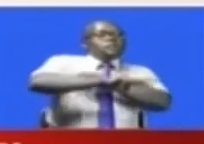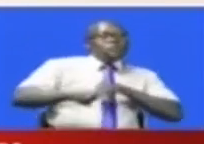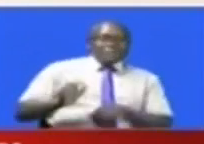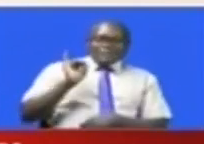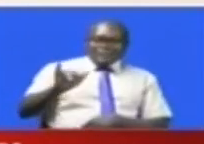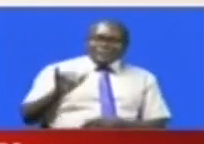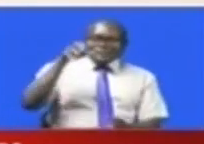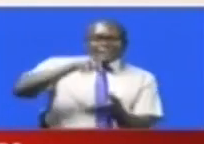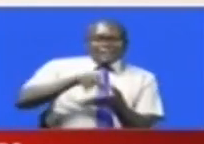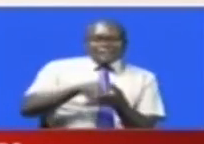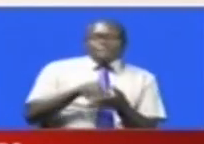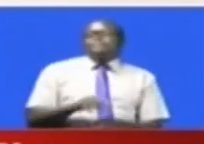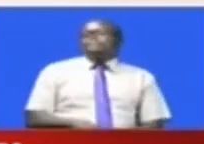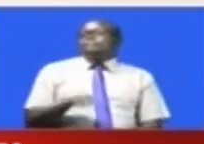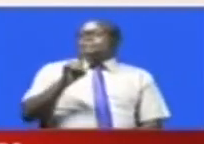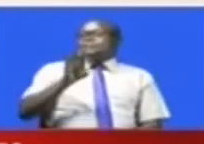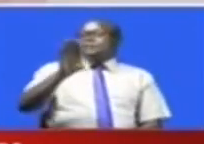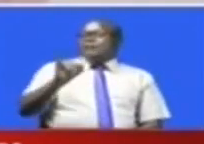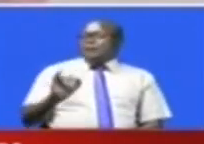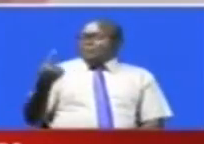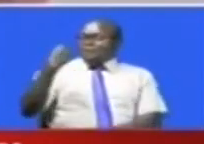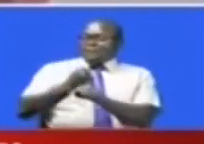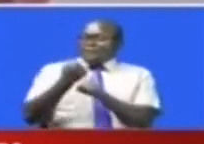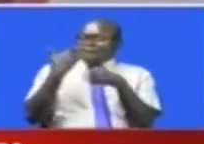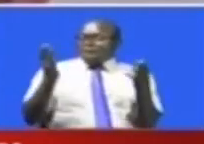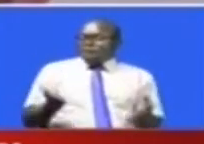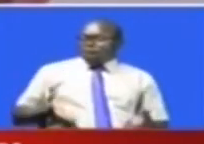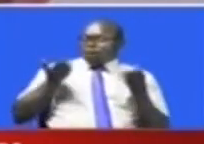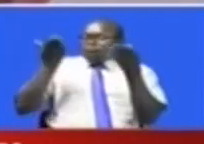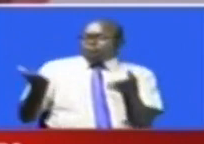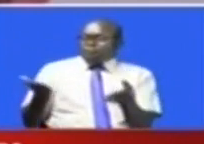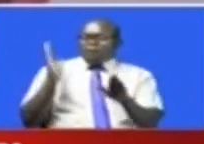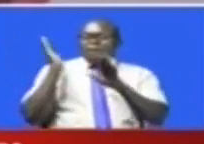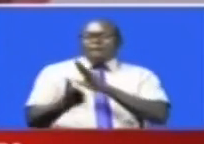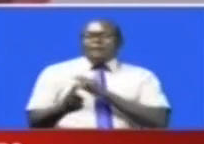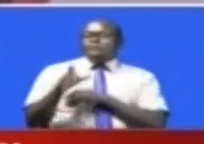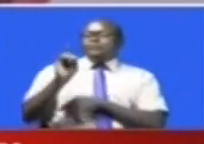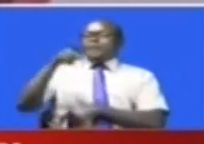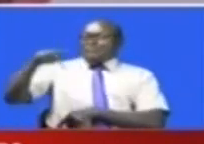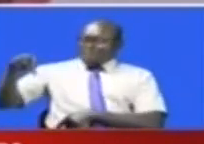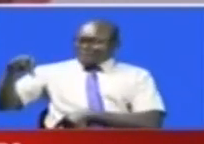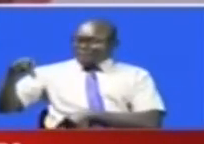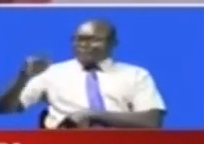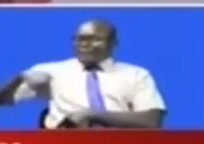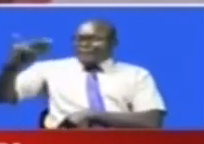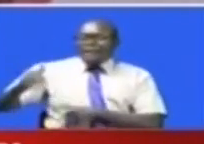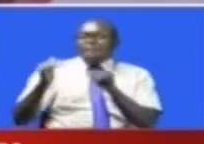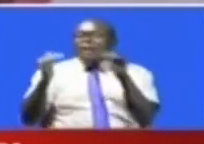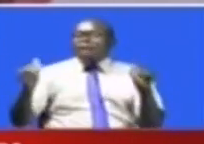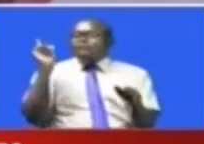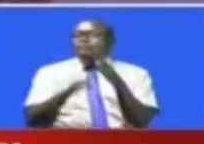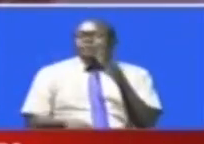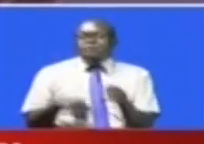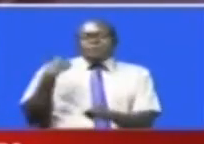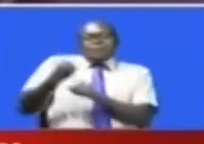That is the case. So from here, the DCI, once they are done, they'll forward their files to the DPP. Now the next step will be what